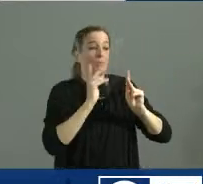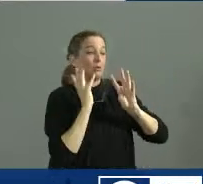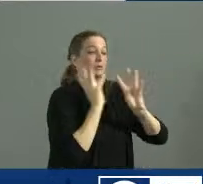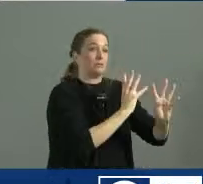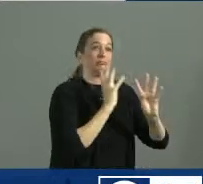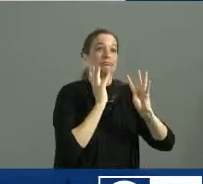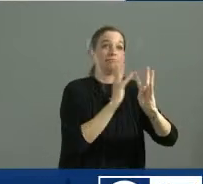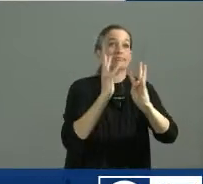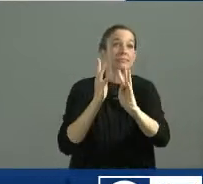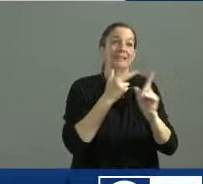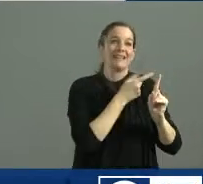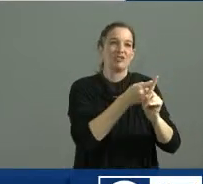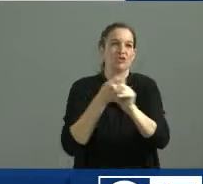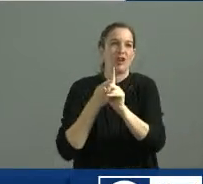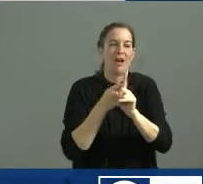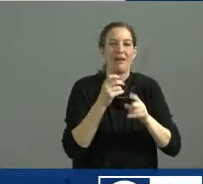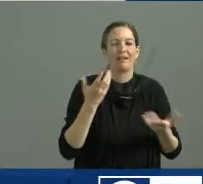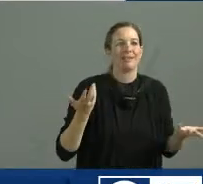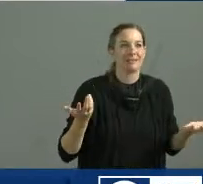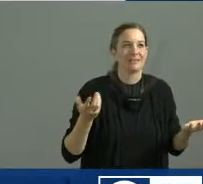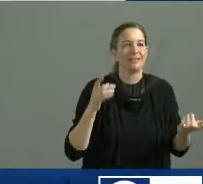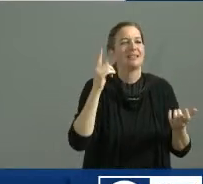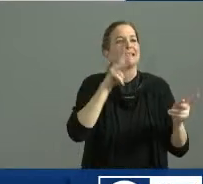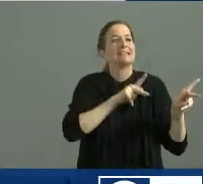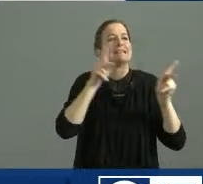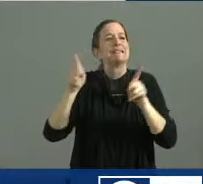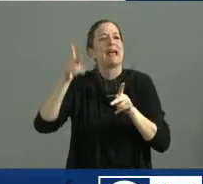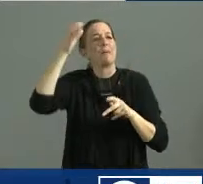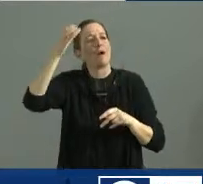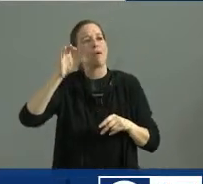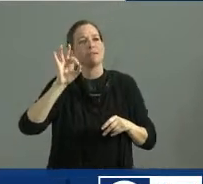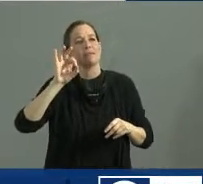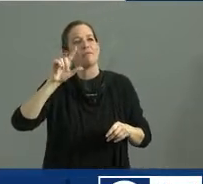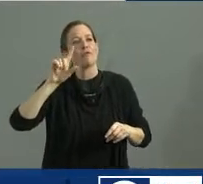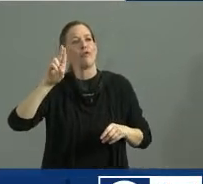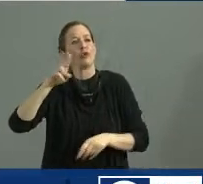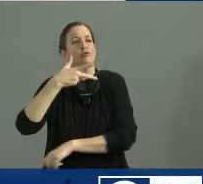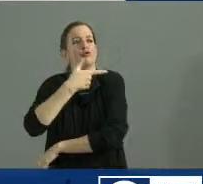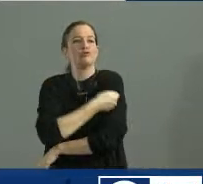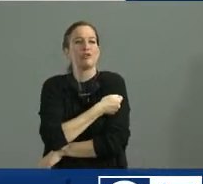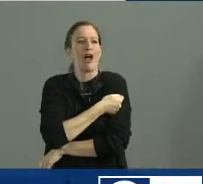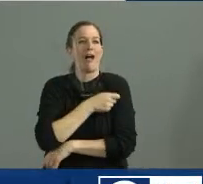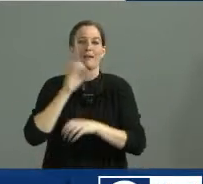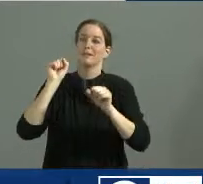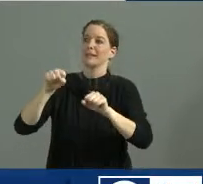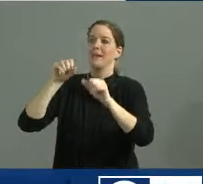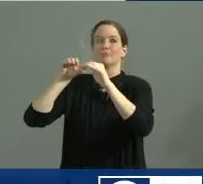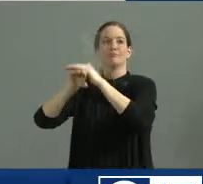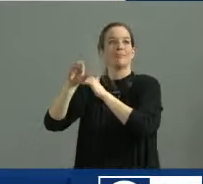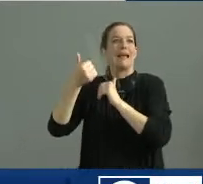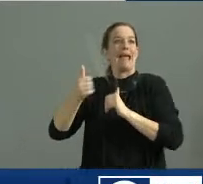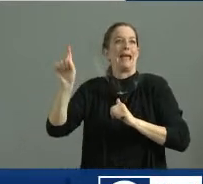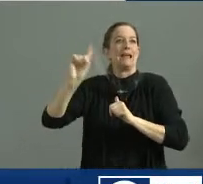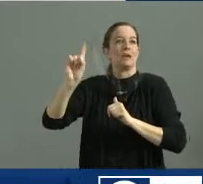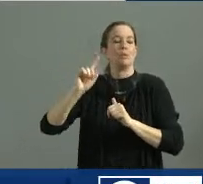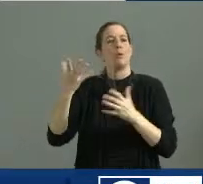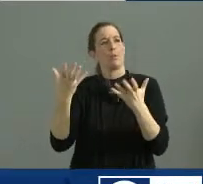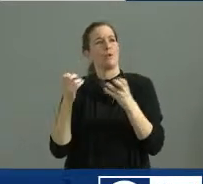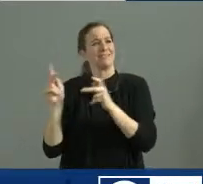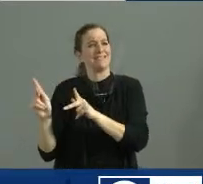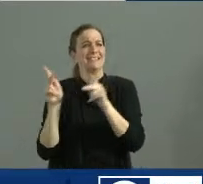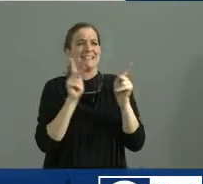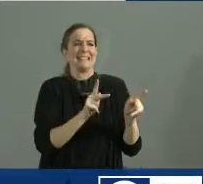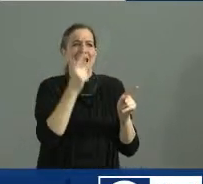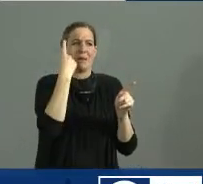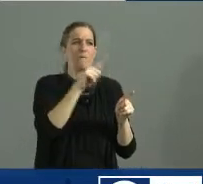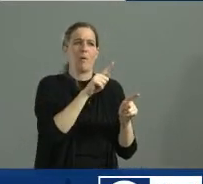your pharmacy, community health centers, we would be able to get that out a lot more widely so that Arizonans who want to get vaccinated could get